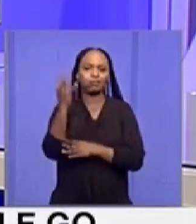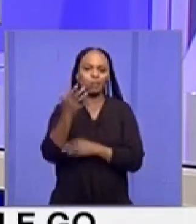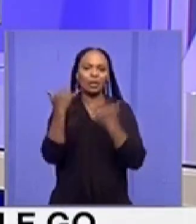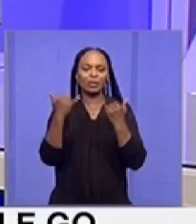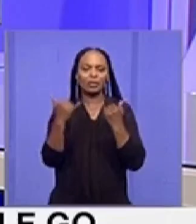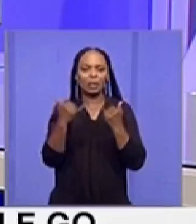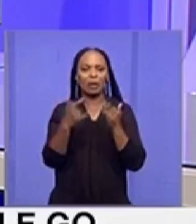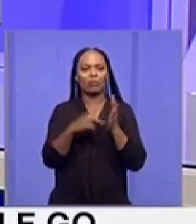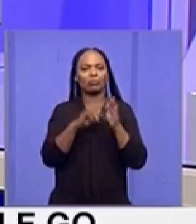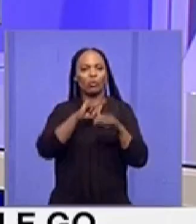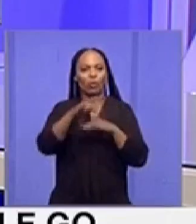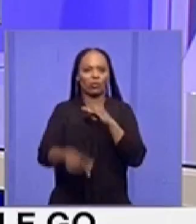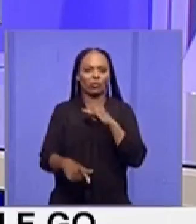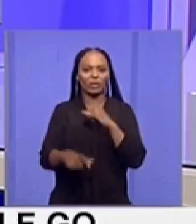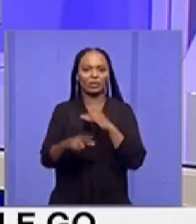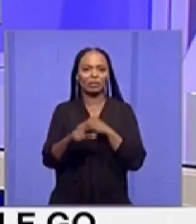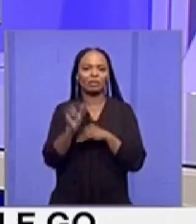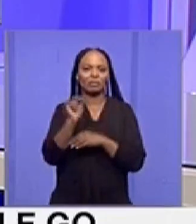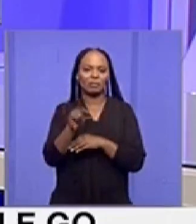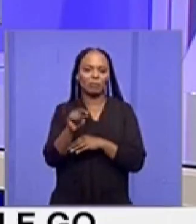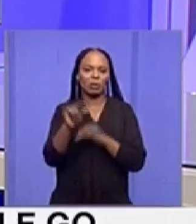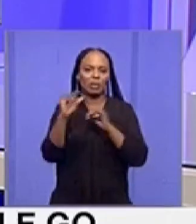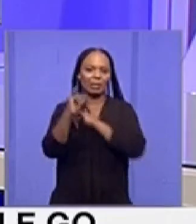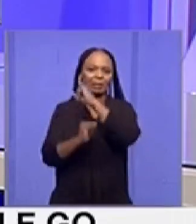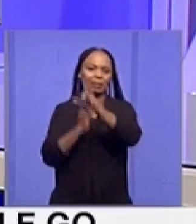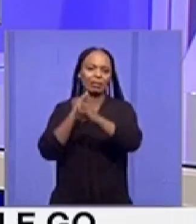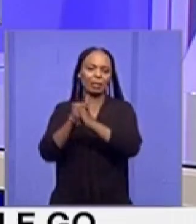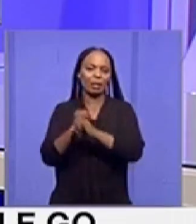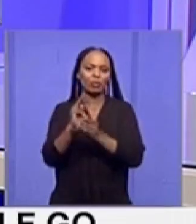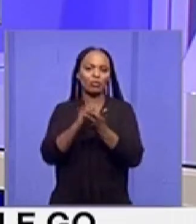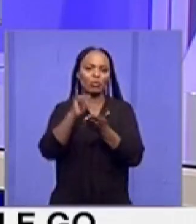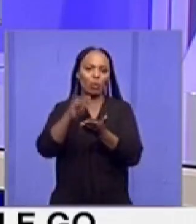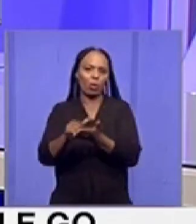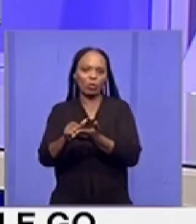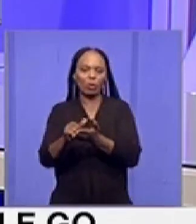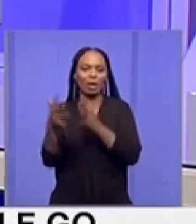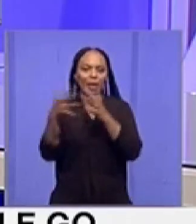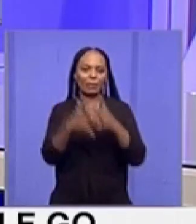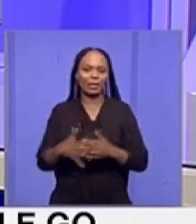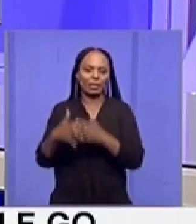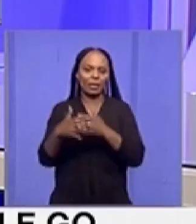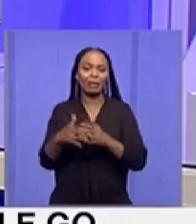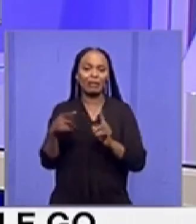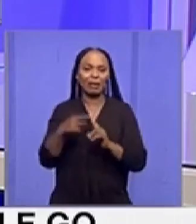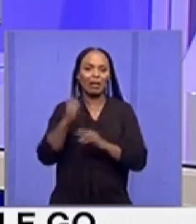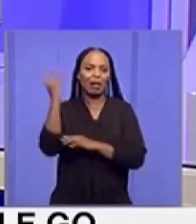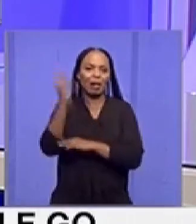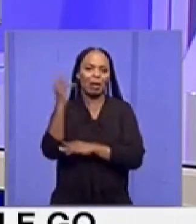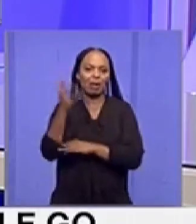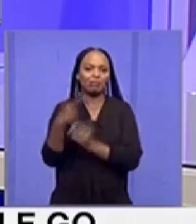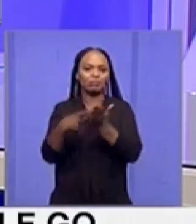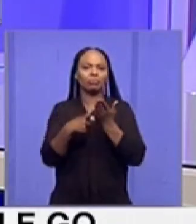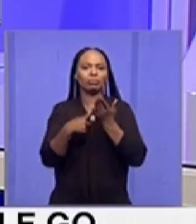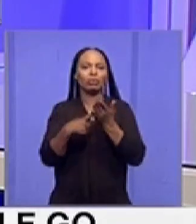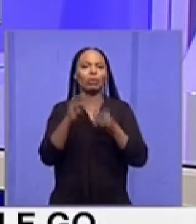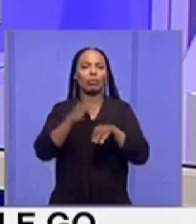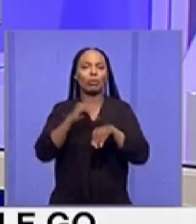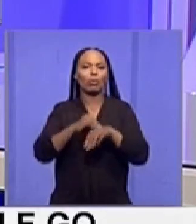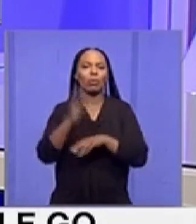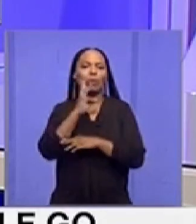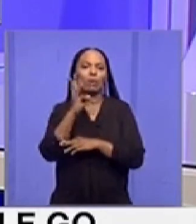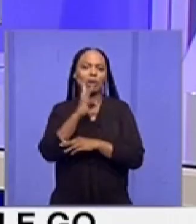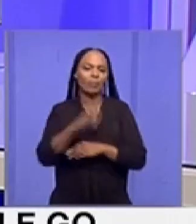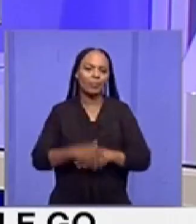e bego e tsenetse conference ya mokgatlo wa ditšhabakopano ka New York, America, mo go beng go ahlahlwa mathata a kabo ya